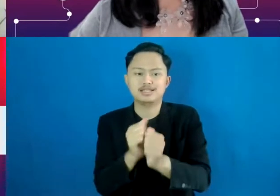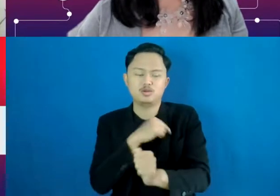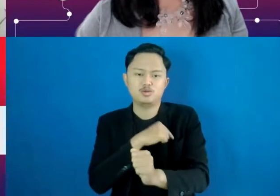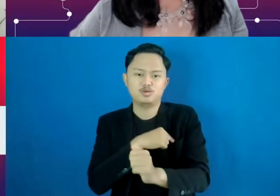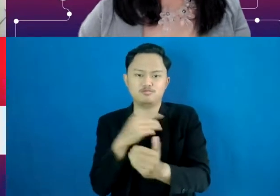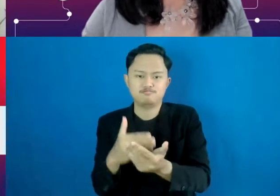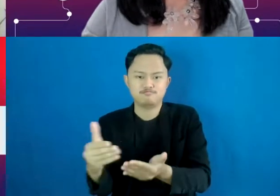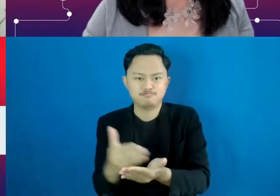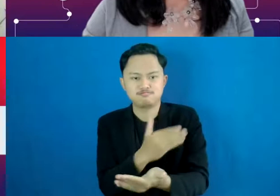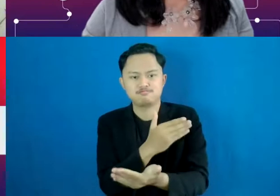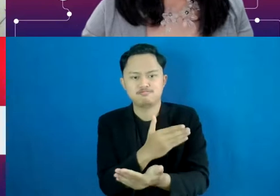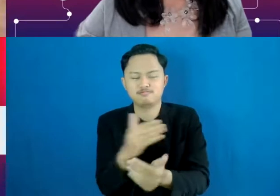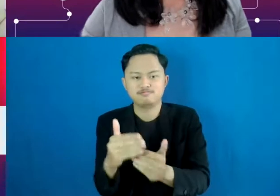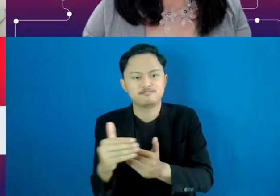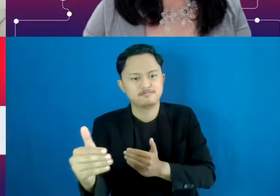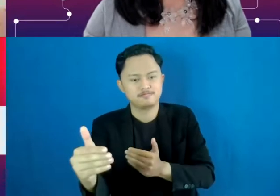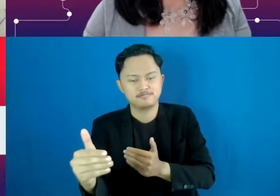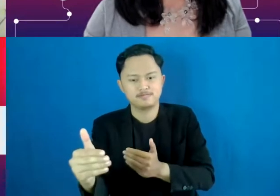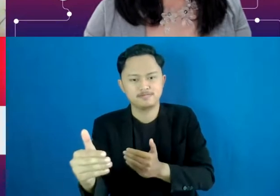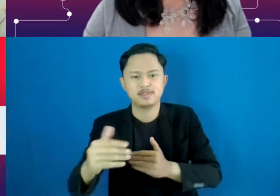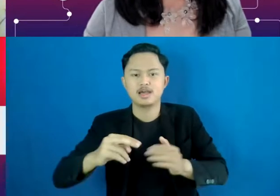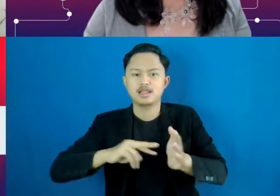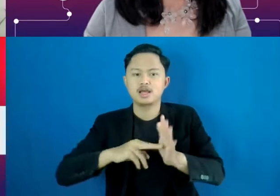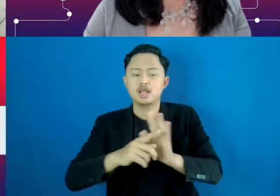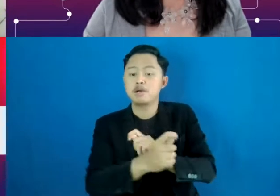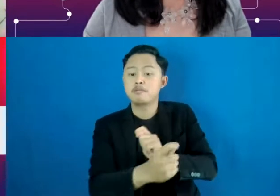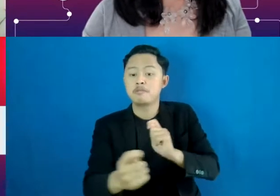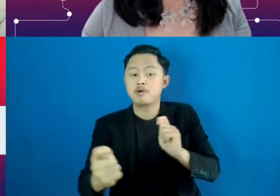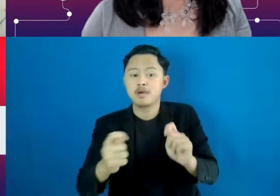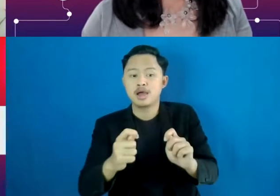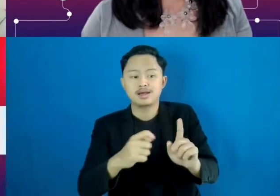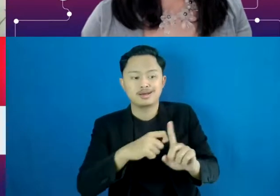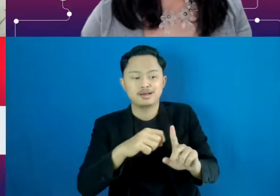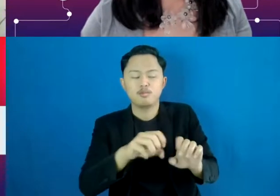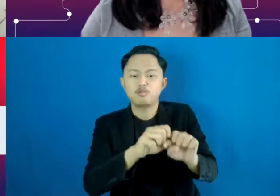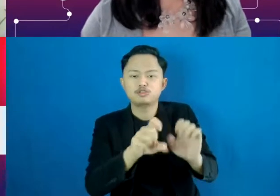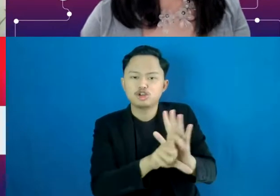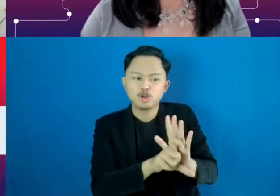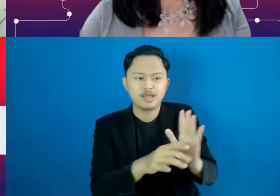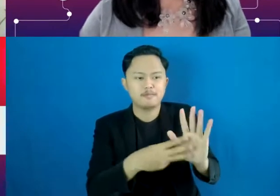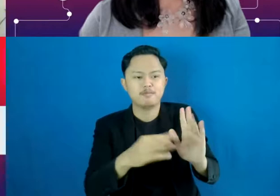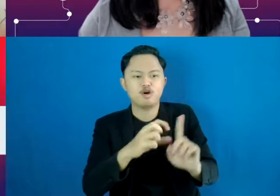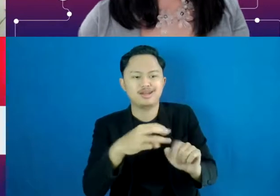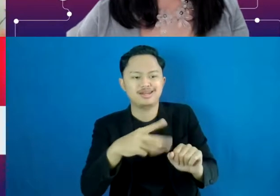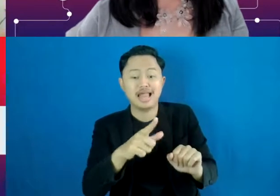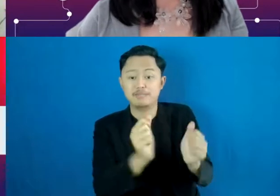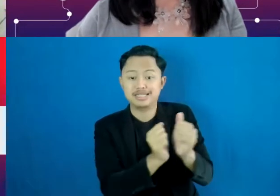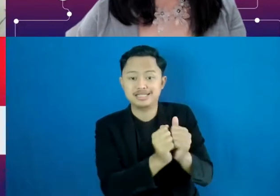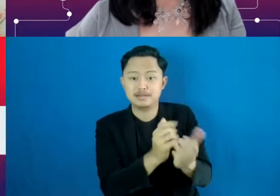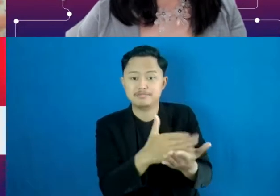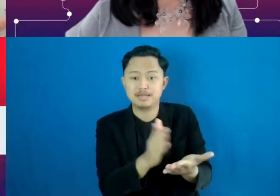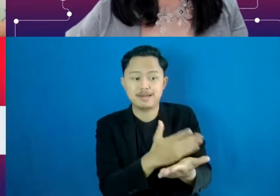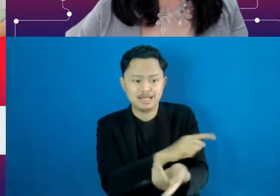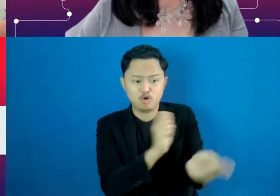So it's not easy to change the existing concession models. So, but they allow for